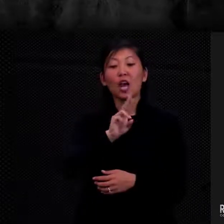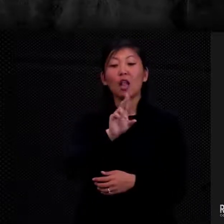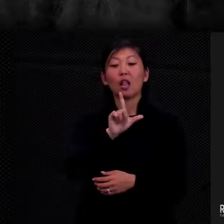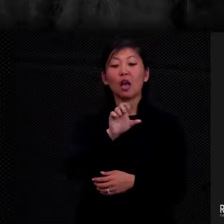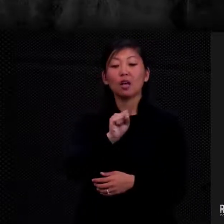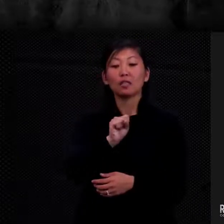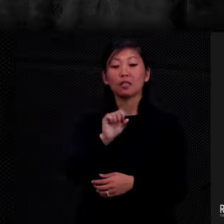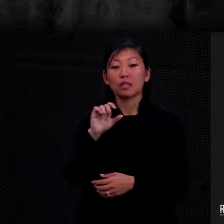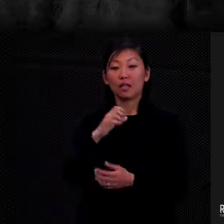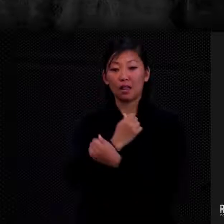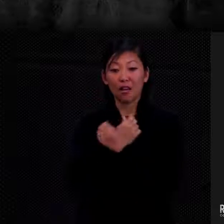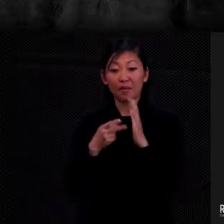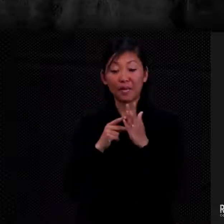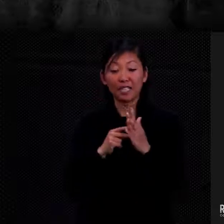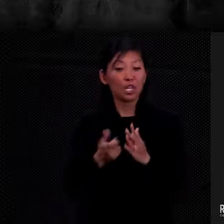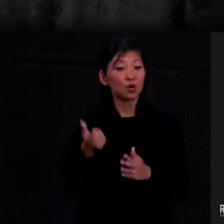us.